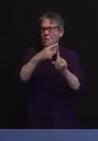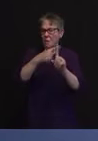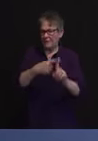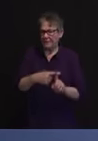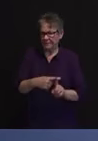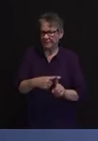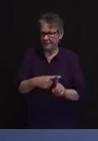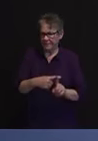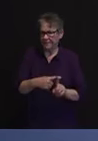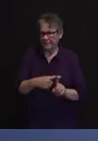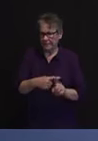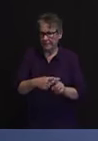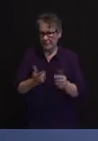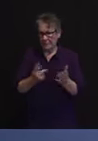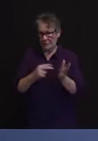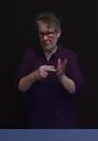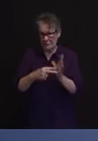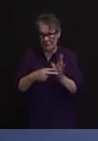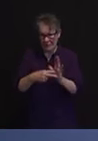46.22%.